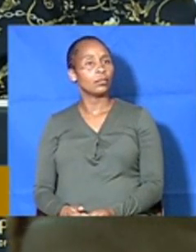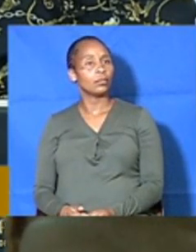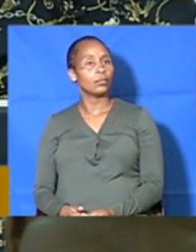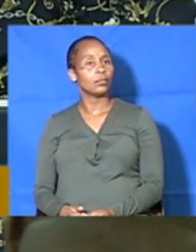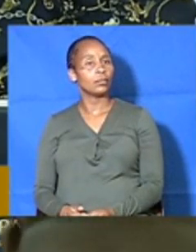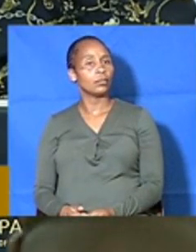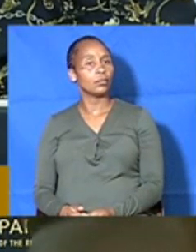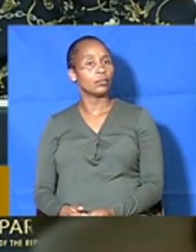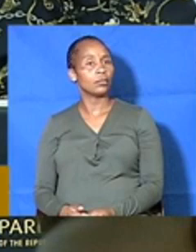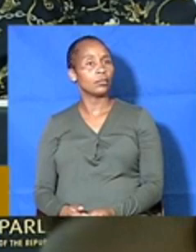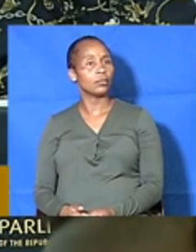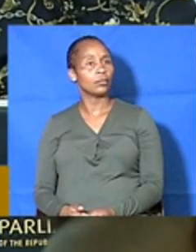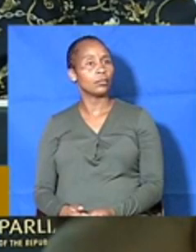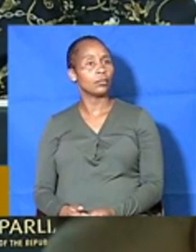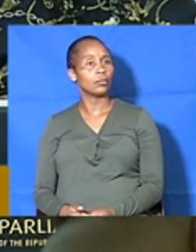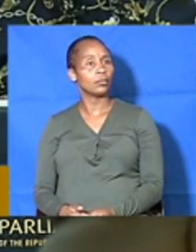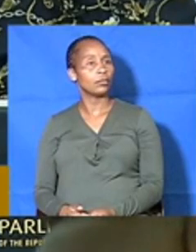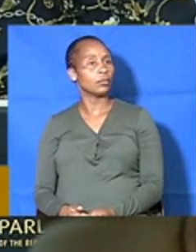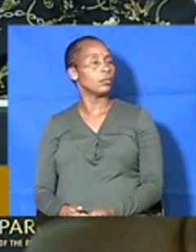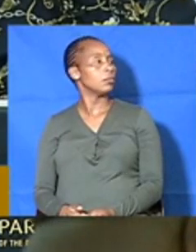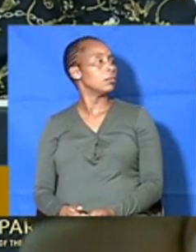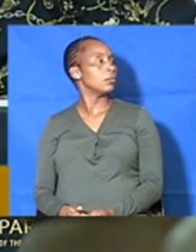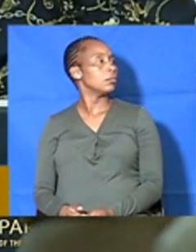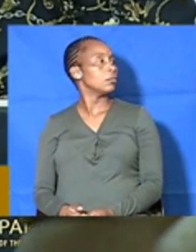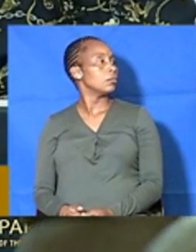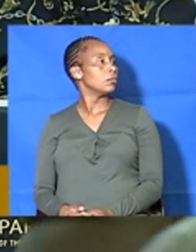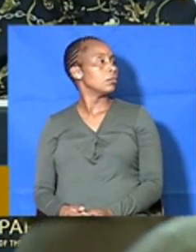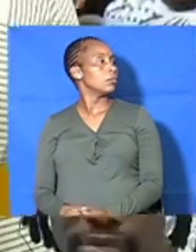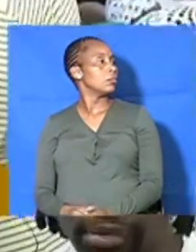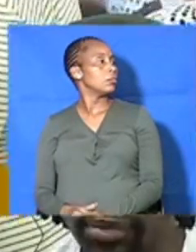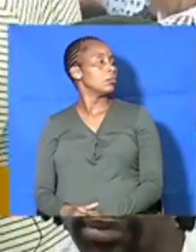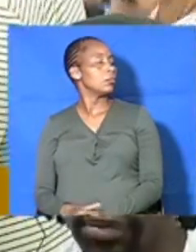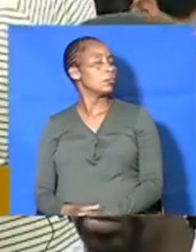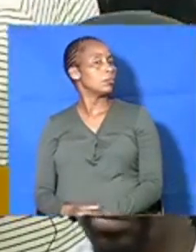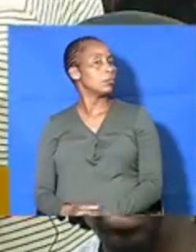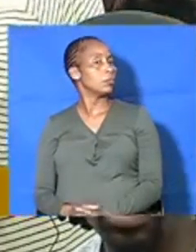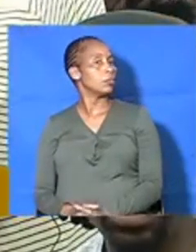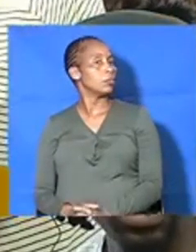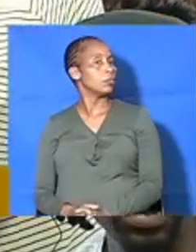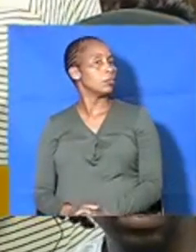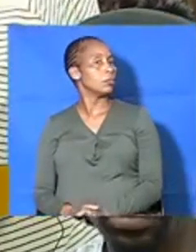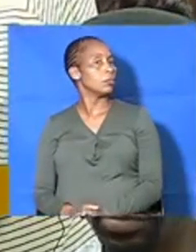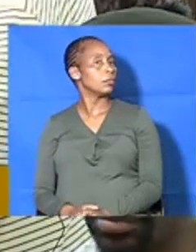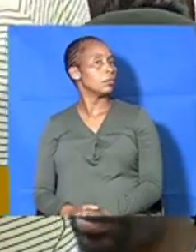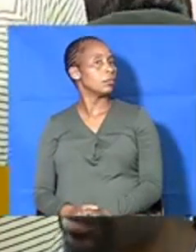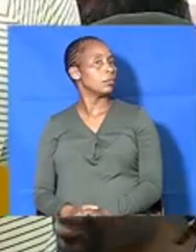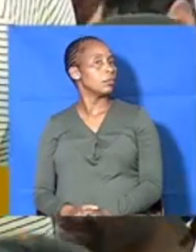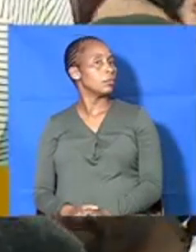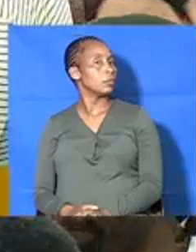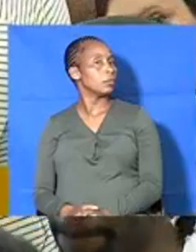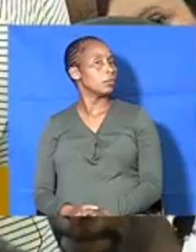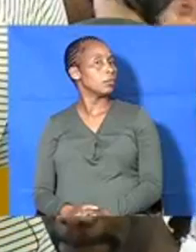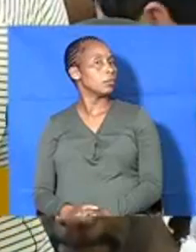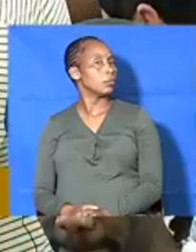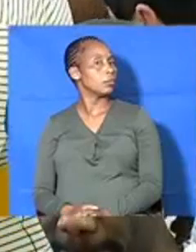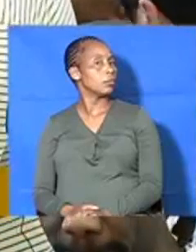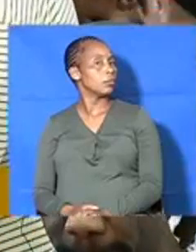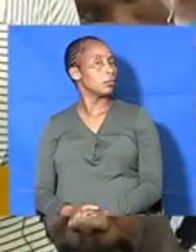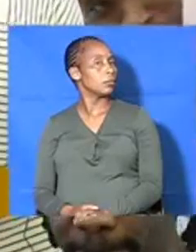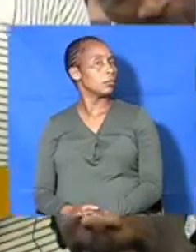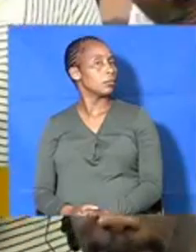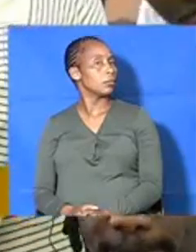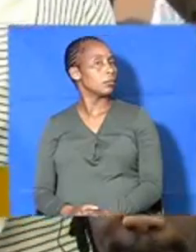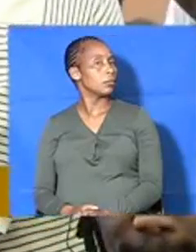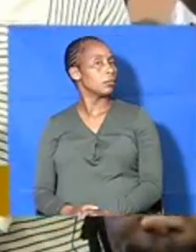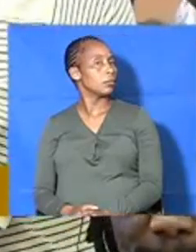I personally, and as a representative of the party in this region,